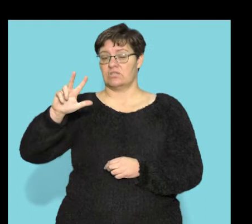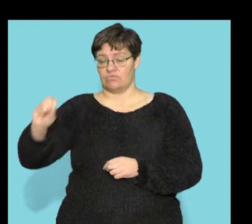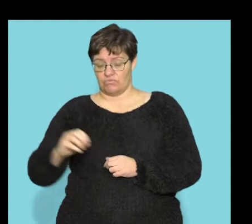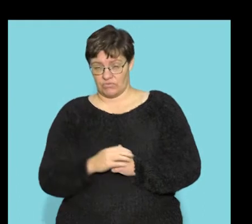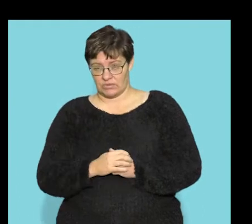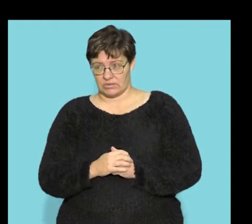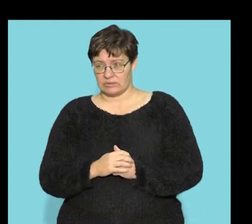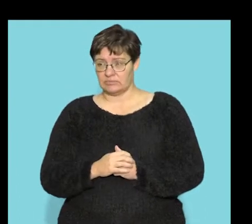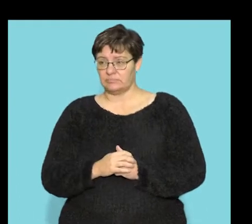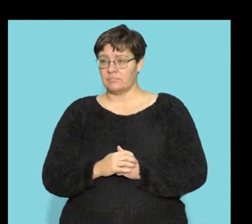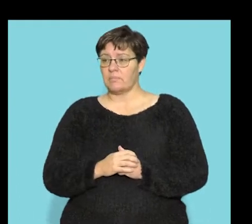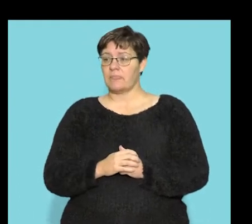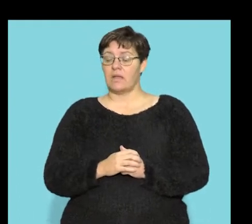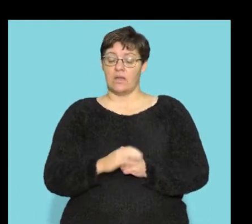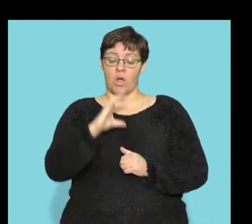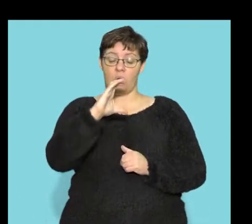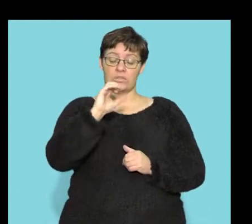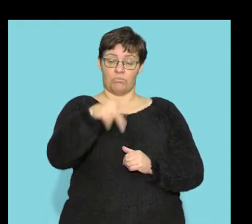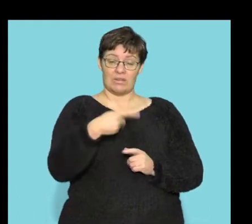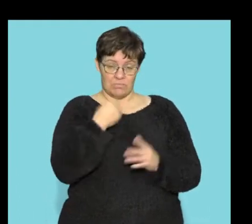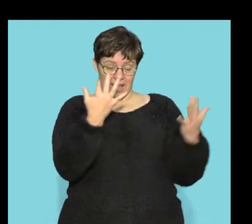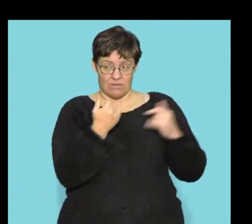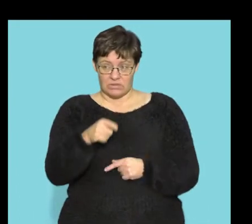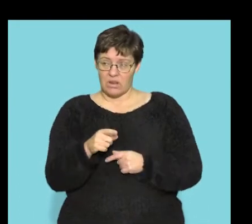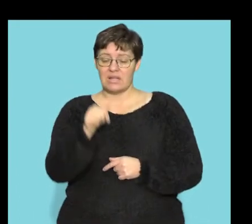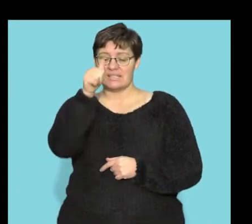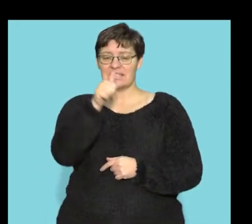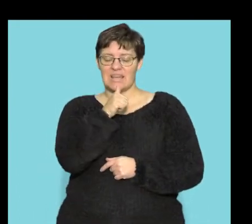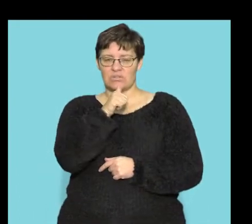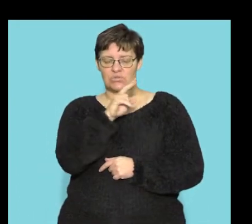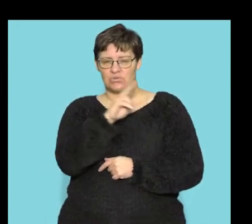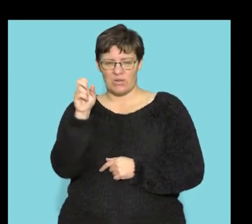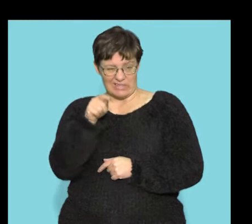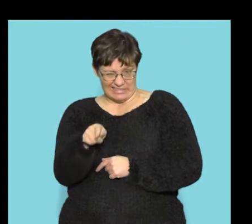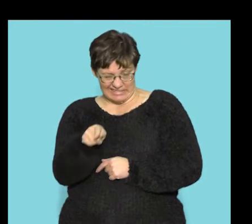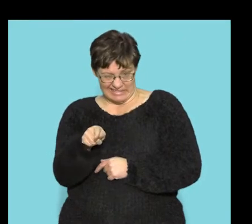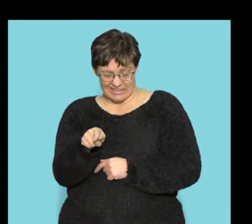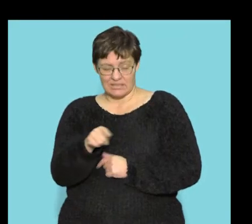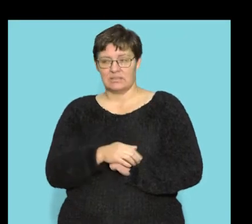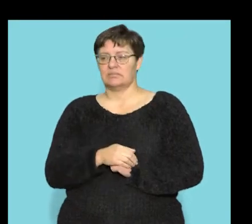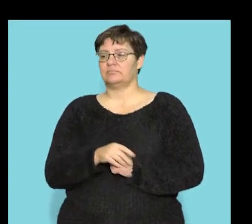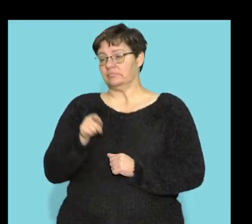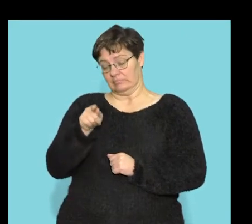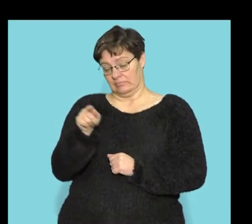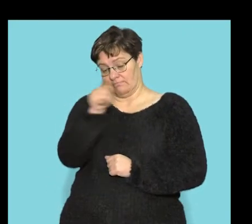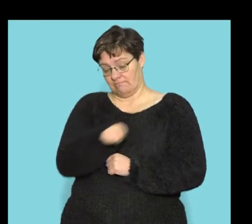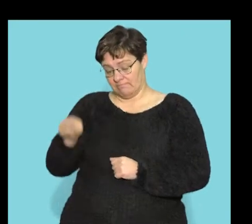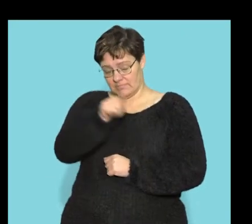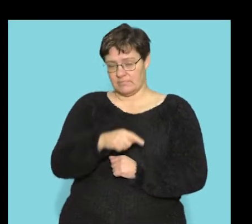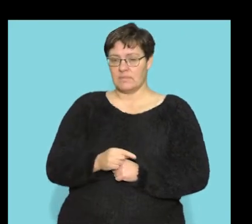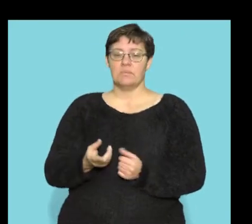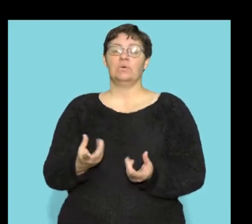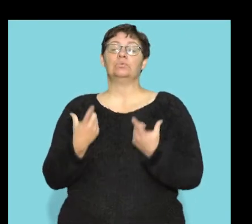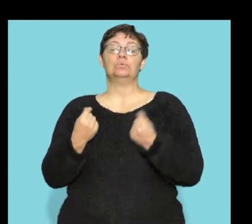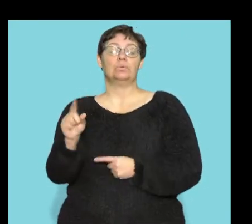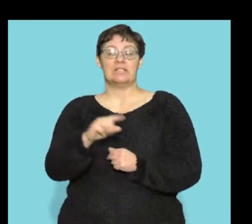3,335,080. Watch the cost price, which I calculated. Remember, 6,200. You remember my calculation? Here it is. And what do